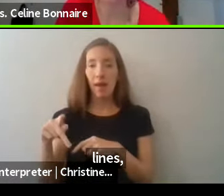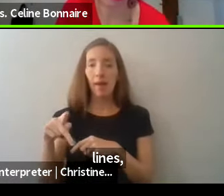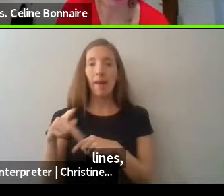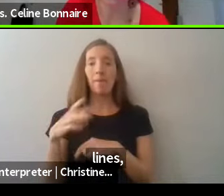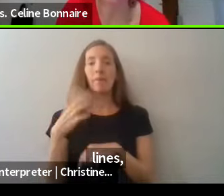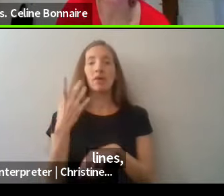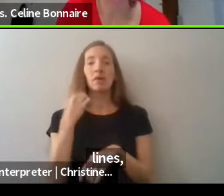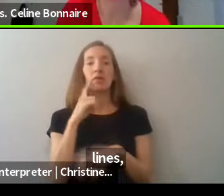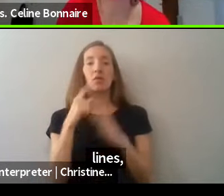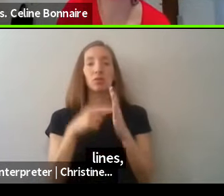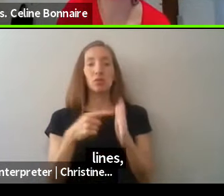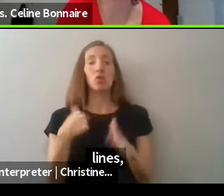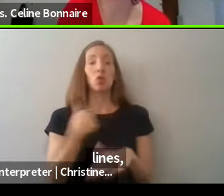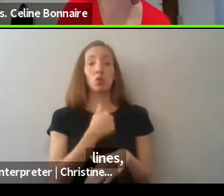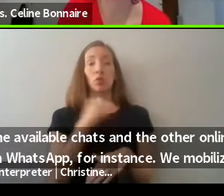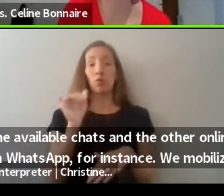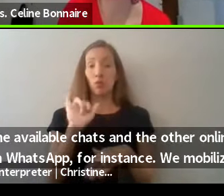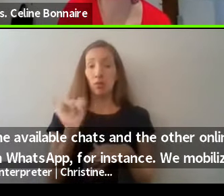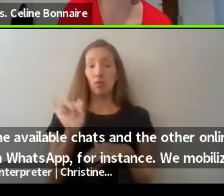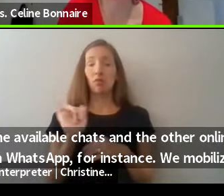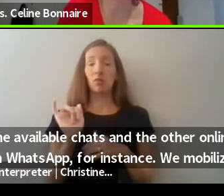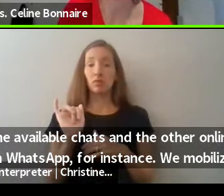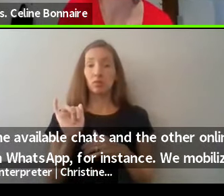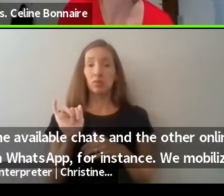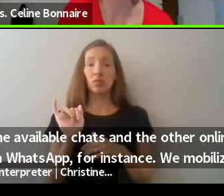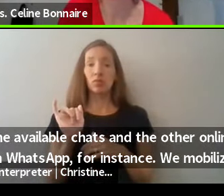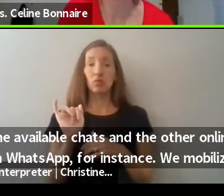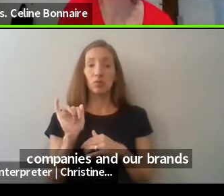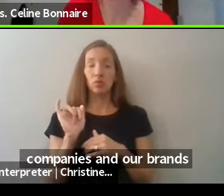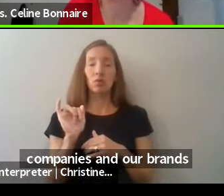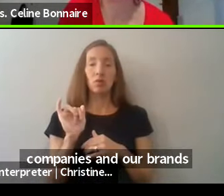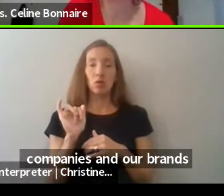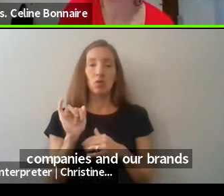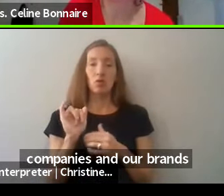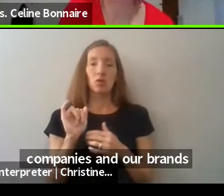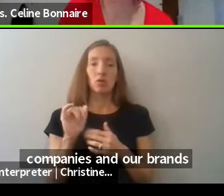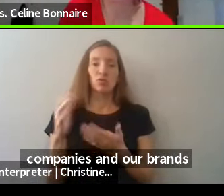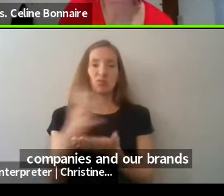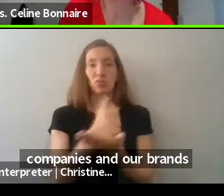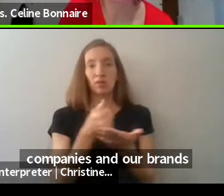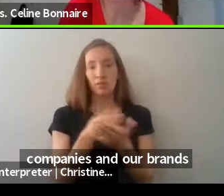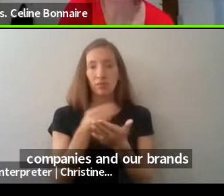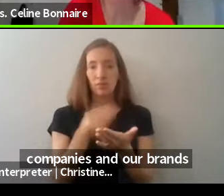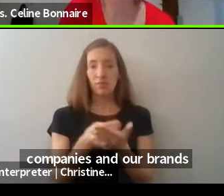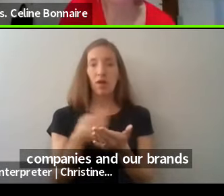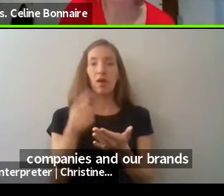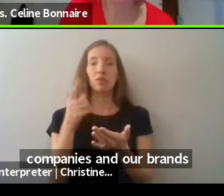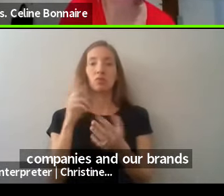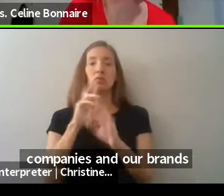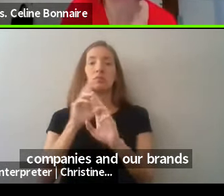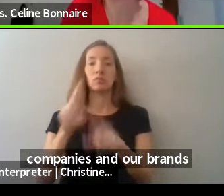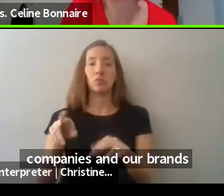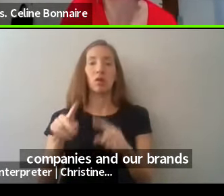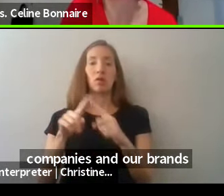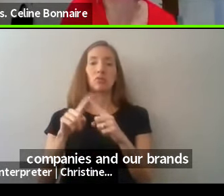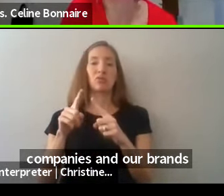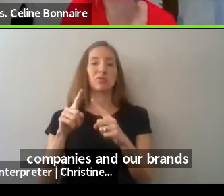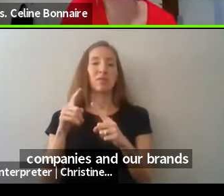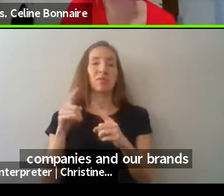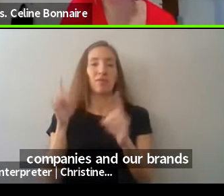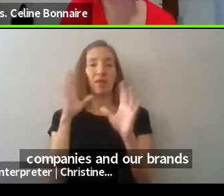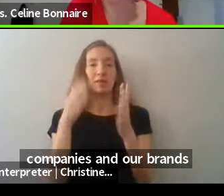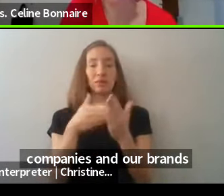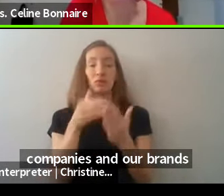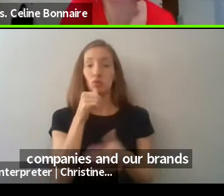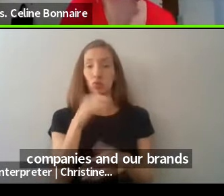to raise funds to respond to violence against women. So first, we engage other companies which are part of